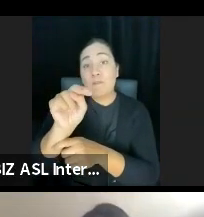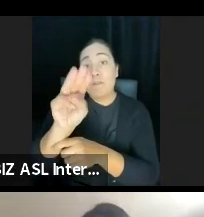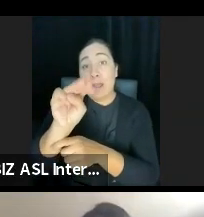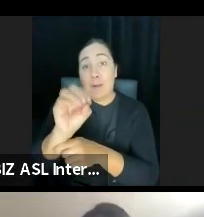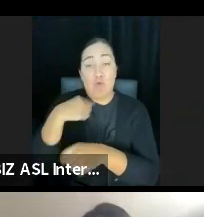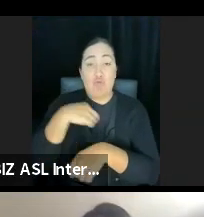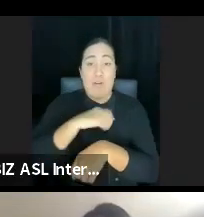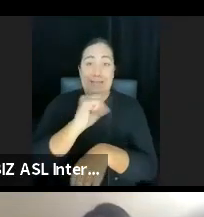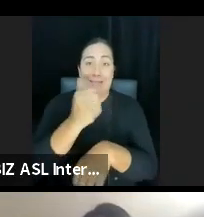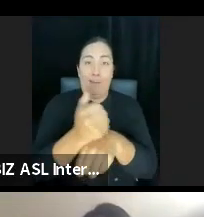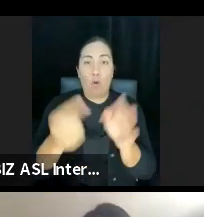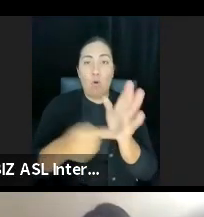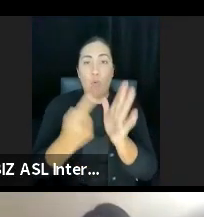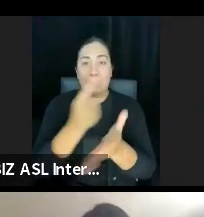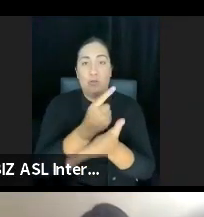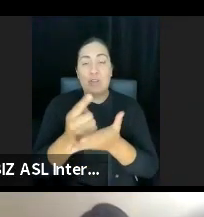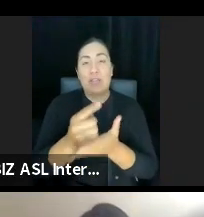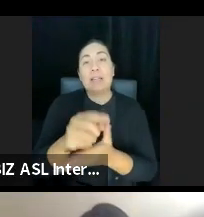which is